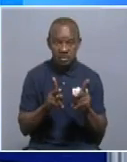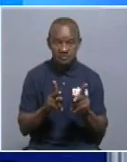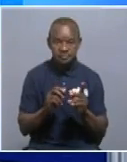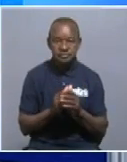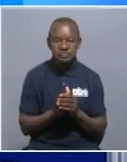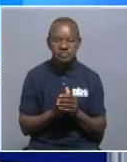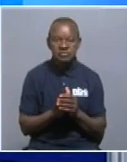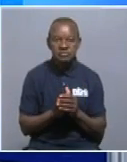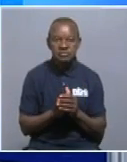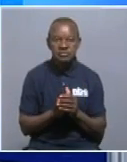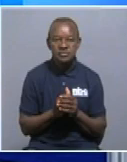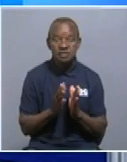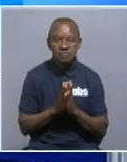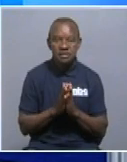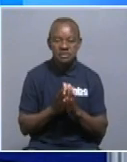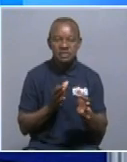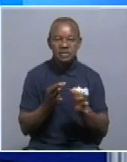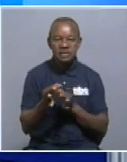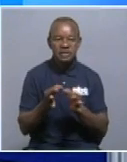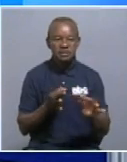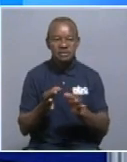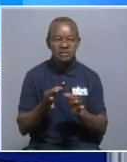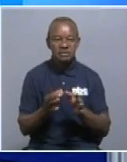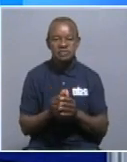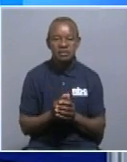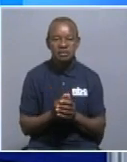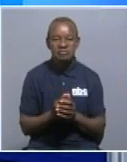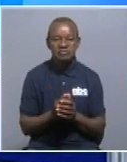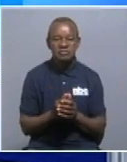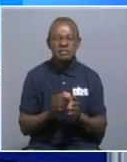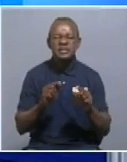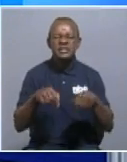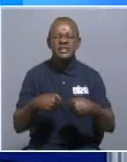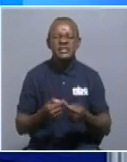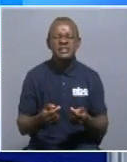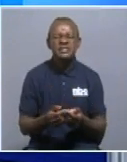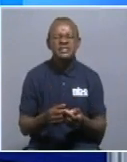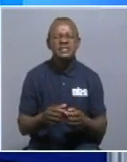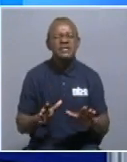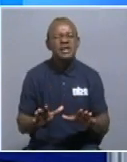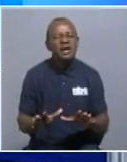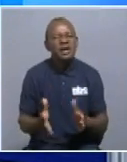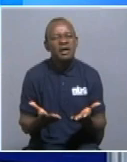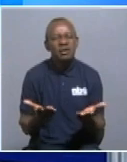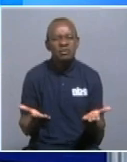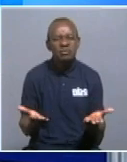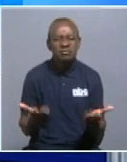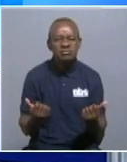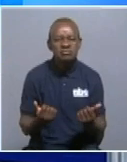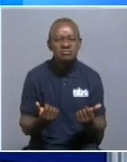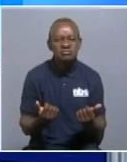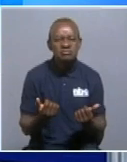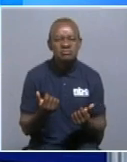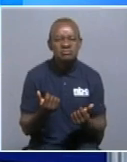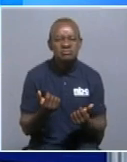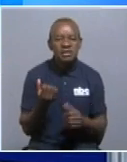us through how this process is exactly going to work, the procedure of what parents and guardians should take to apply for a travel